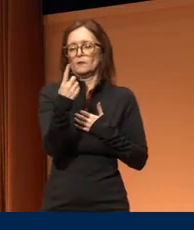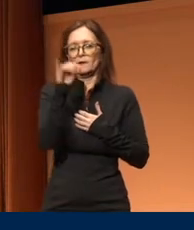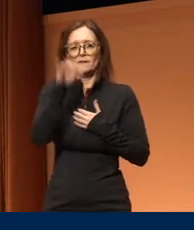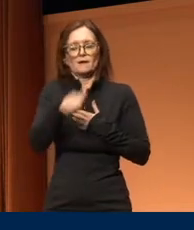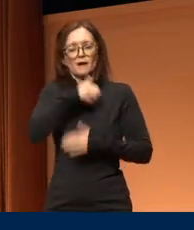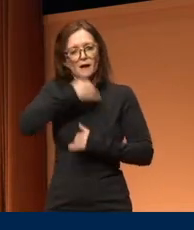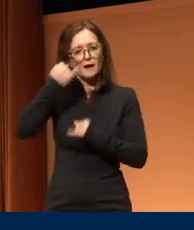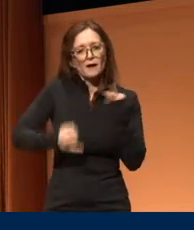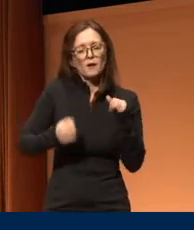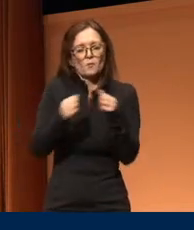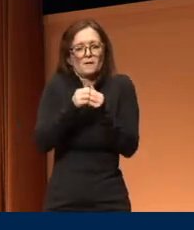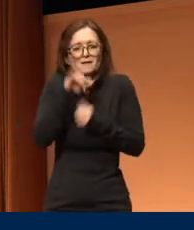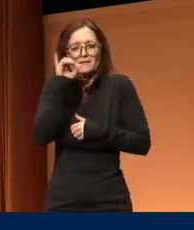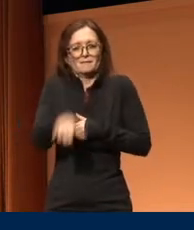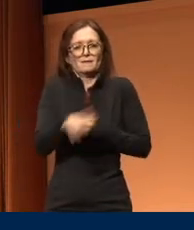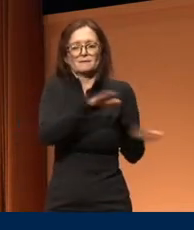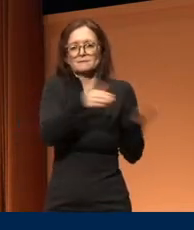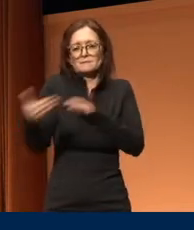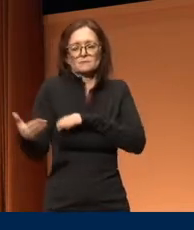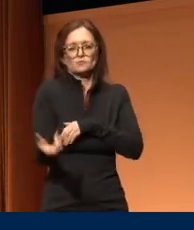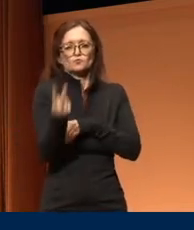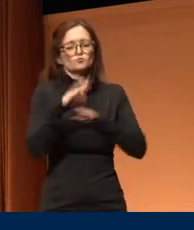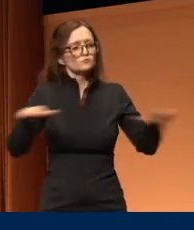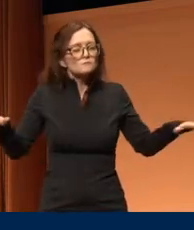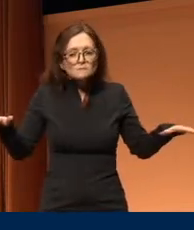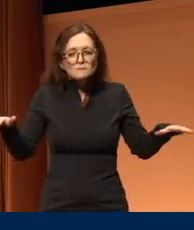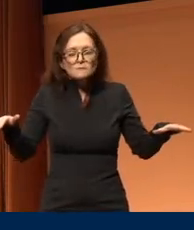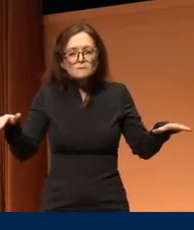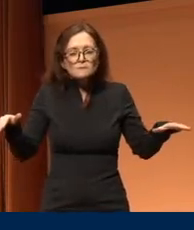not end with the death of two children.